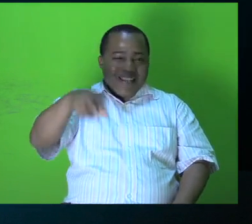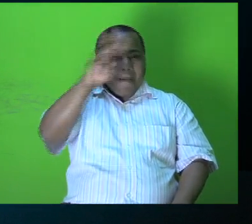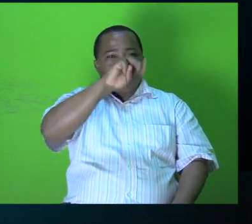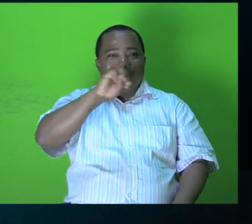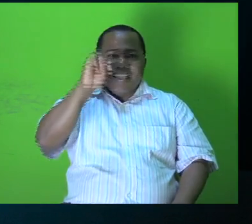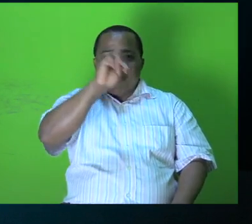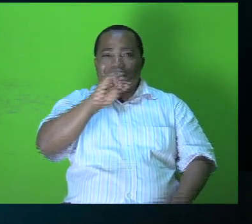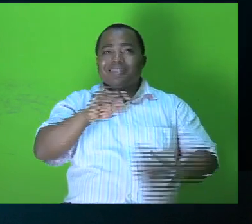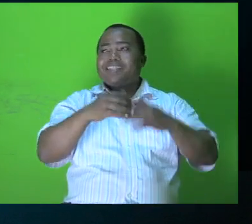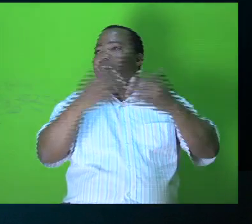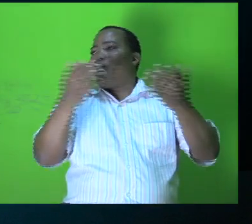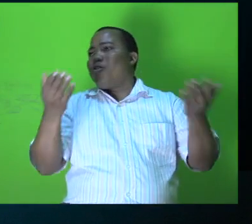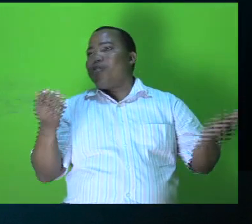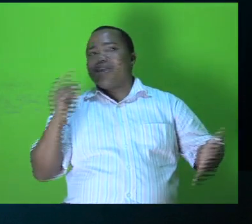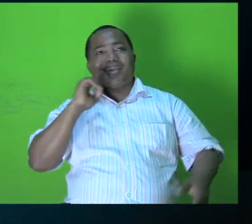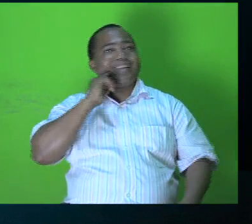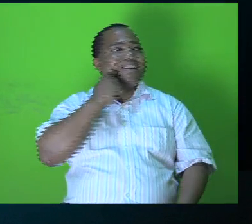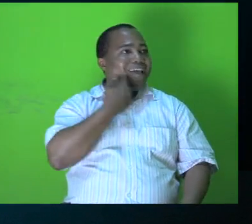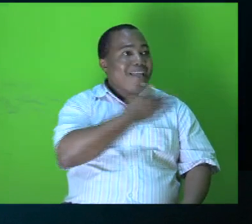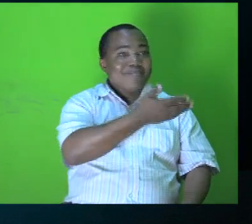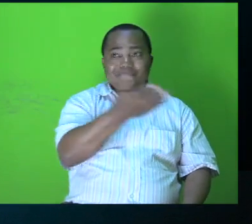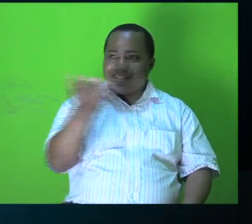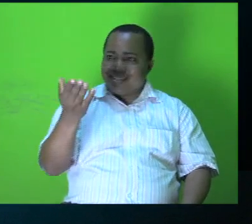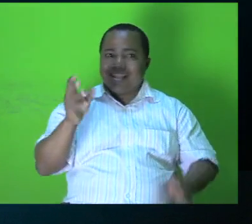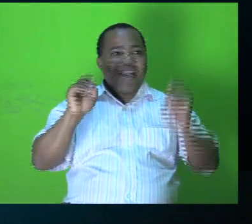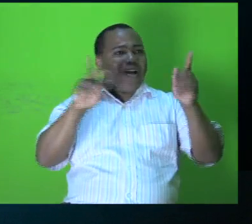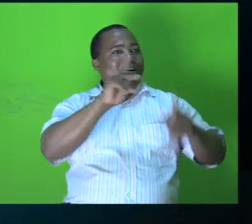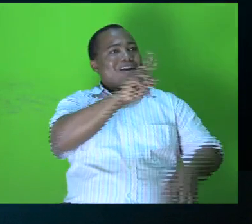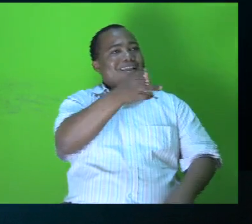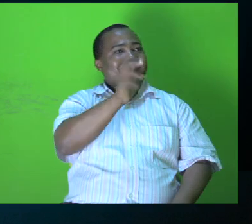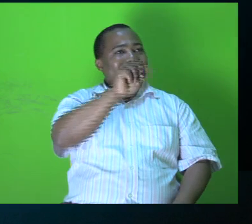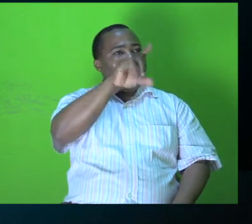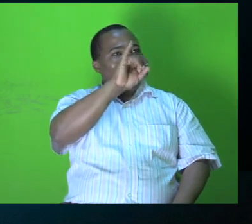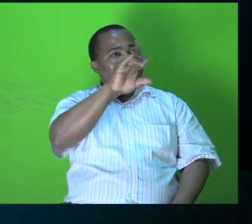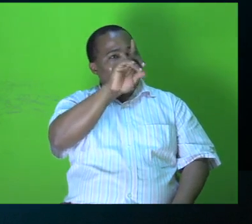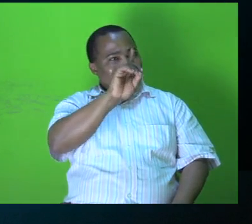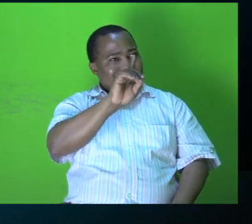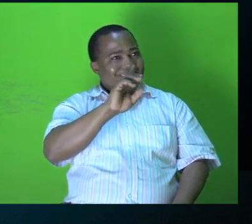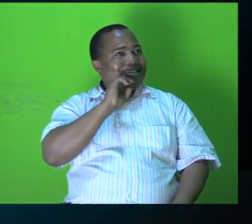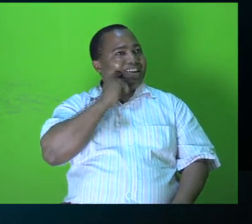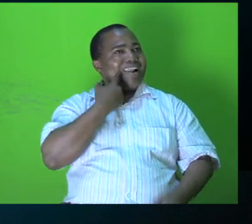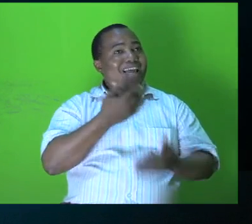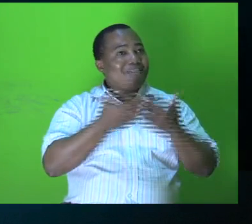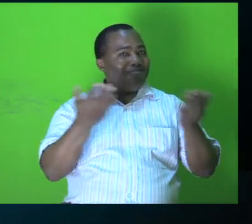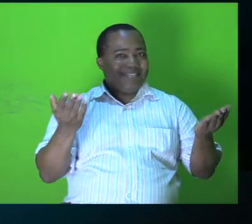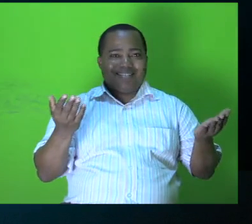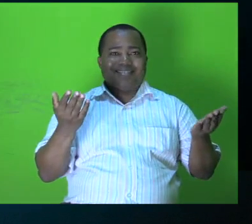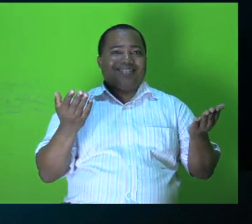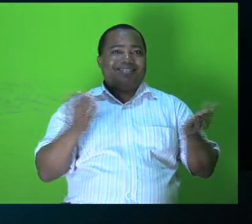try, please? Yes, Khalid? Try, please.